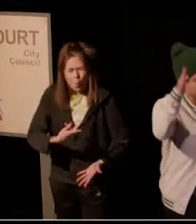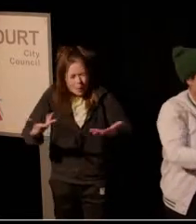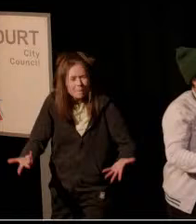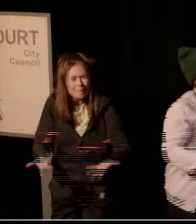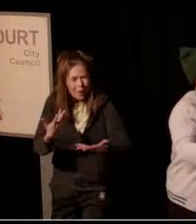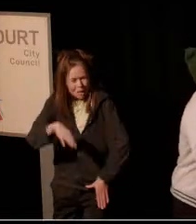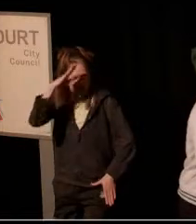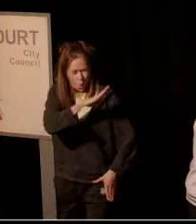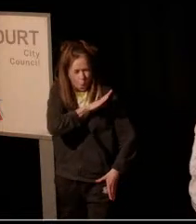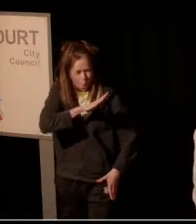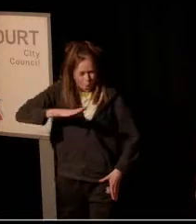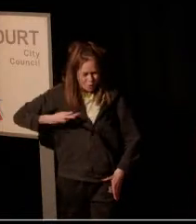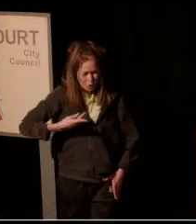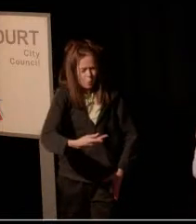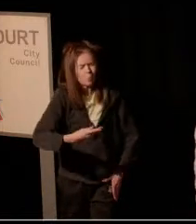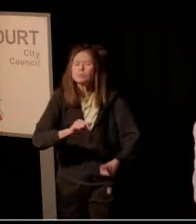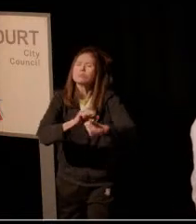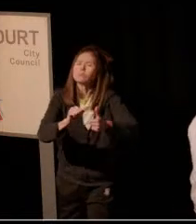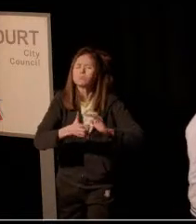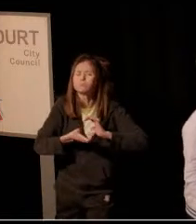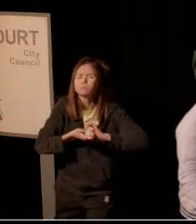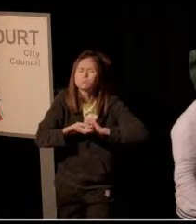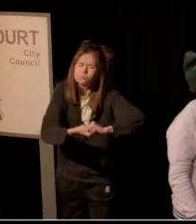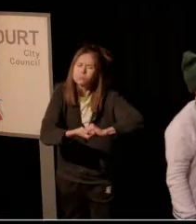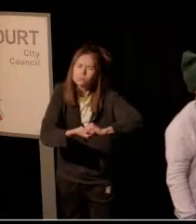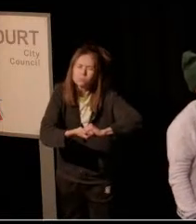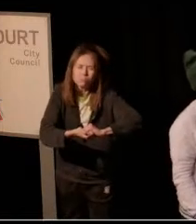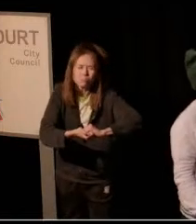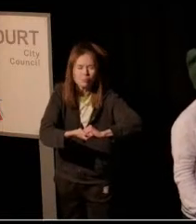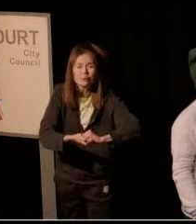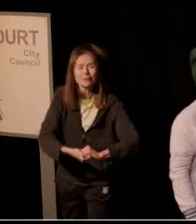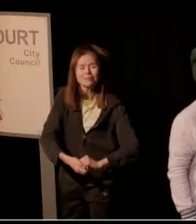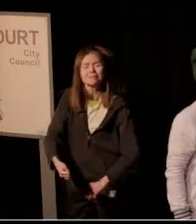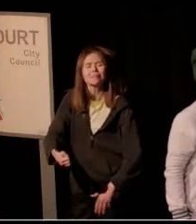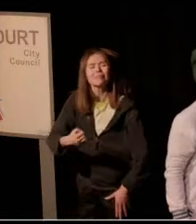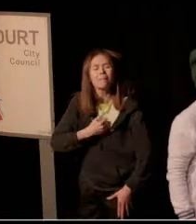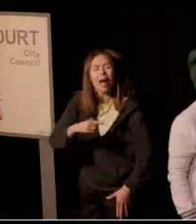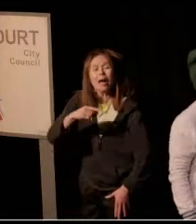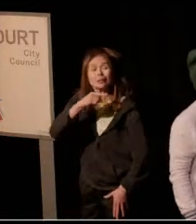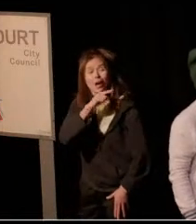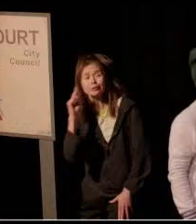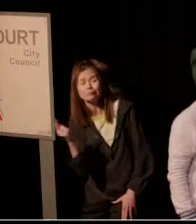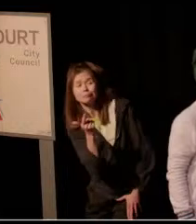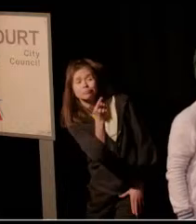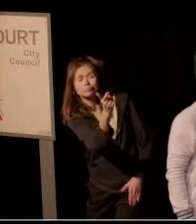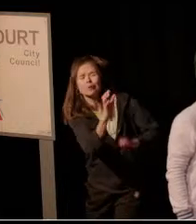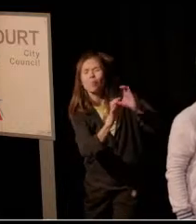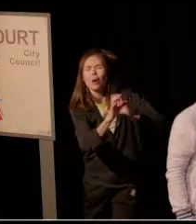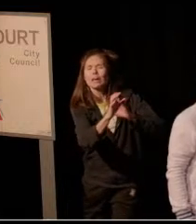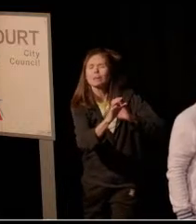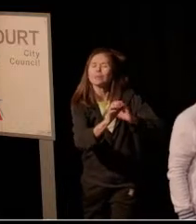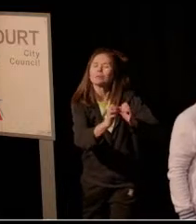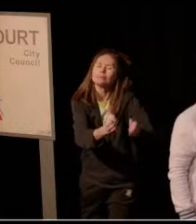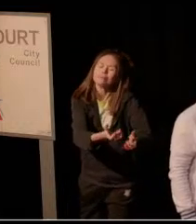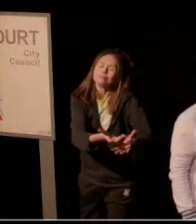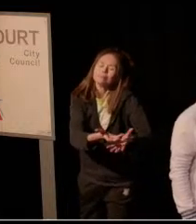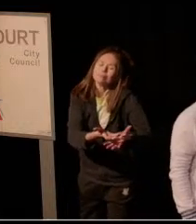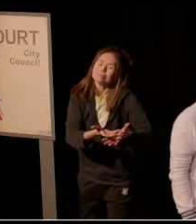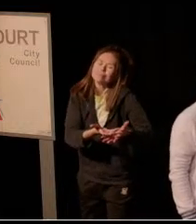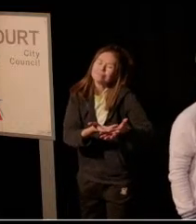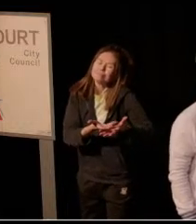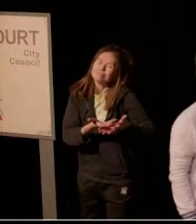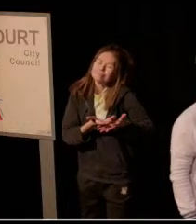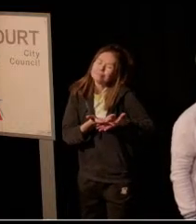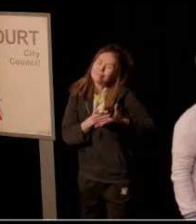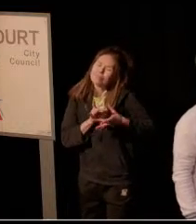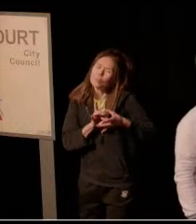statesman, all. He makes a July day, a December day as short as July, and